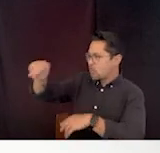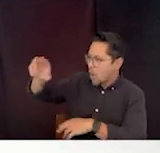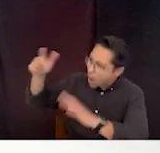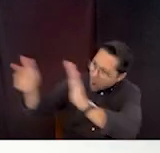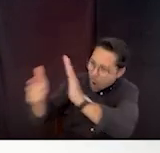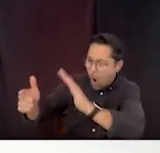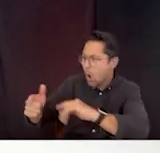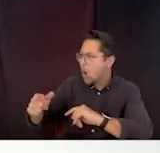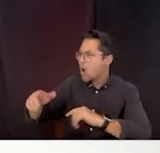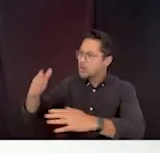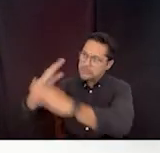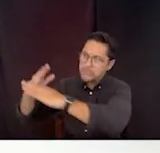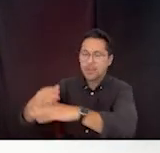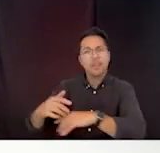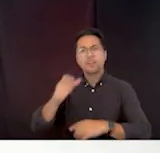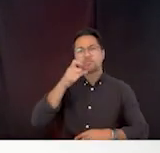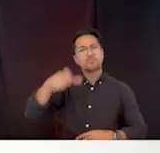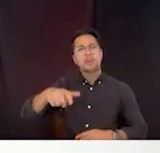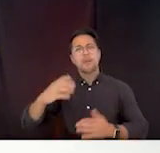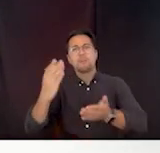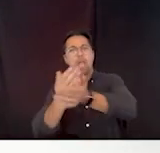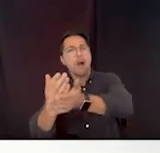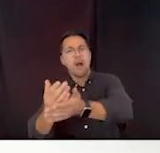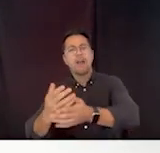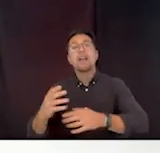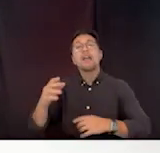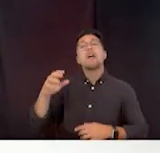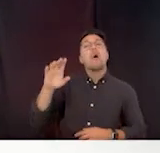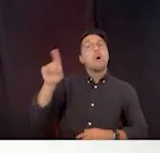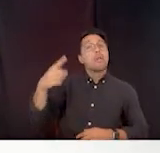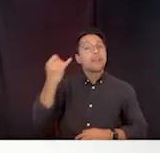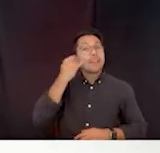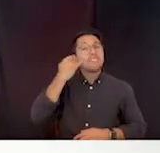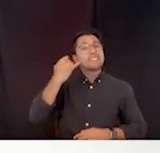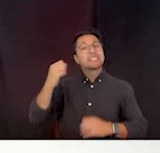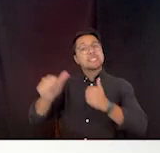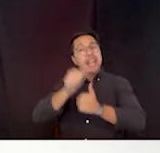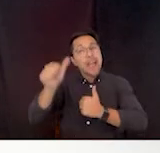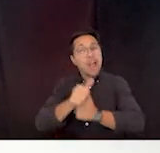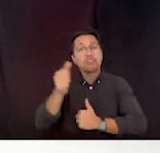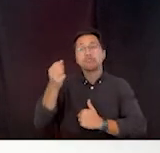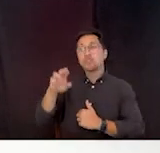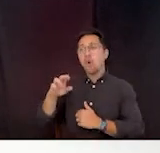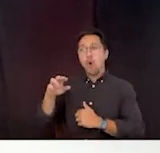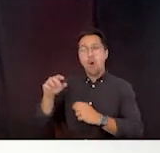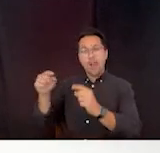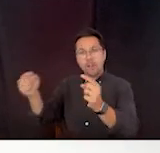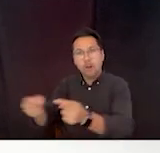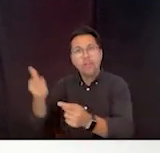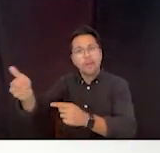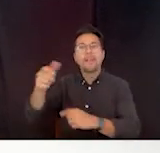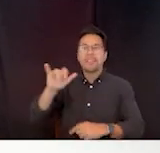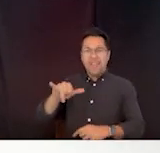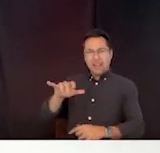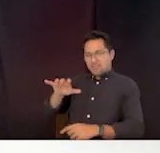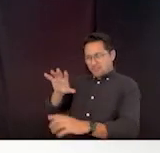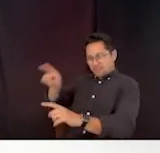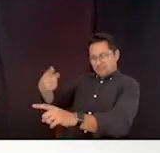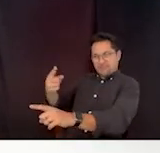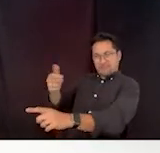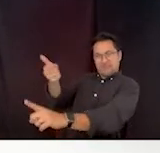be blocking that stereotypy unless, again, it's dangerous or it's impeding them in some way. That's just part of who they